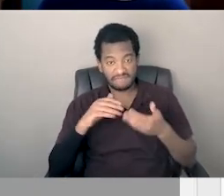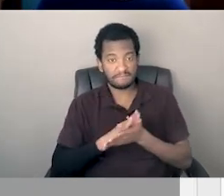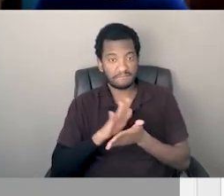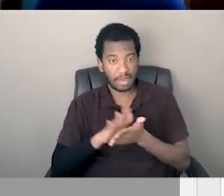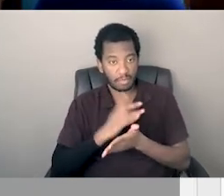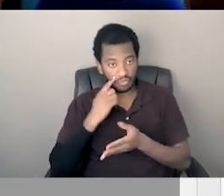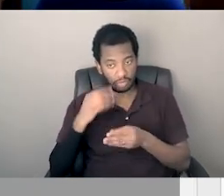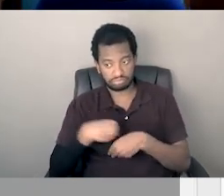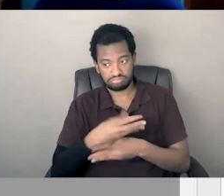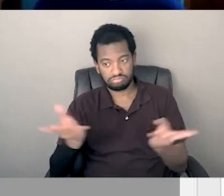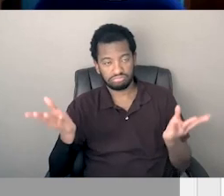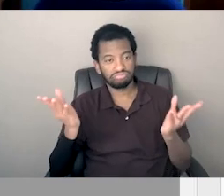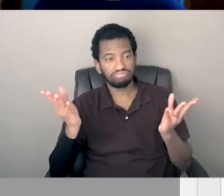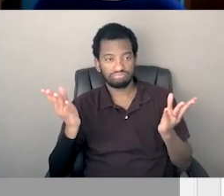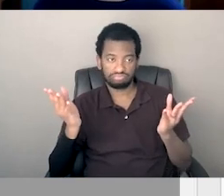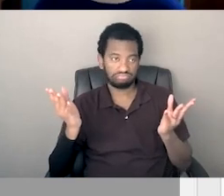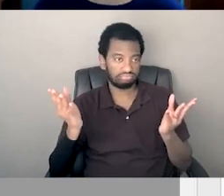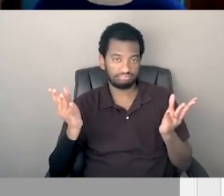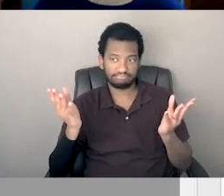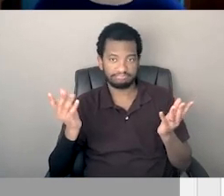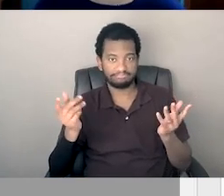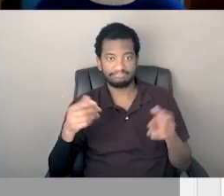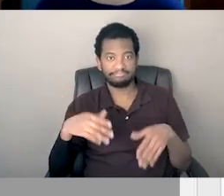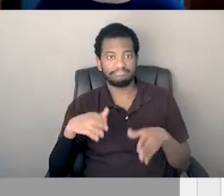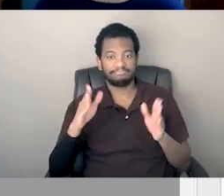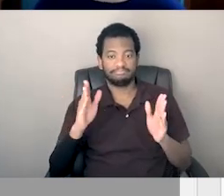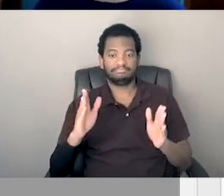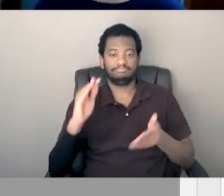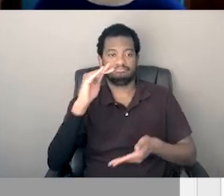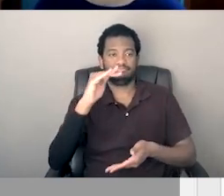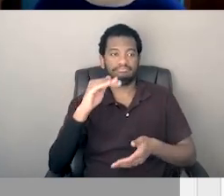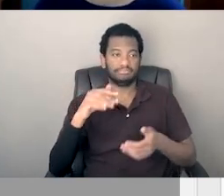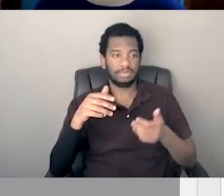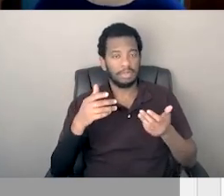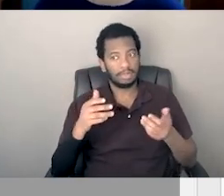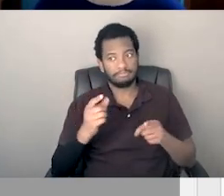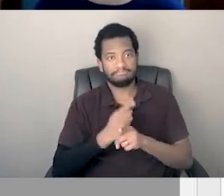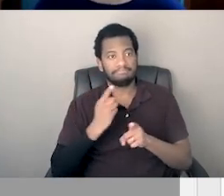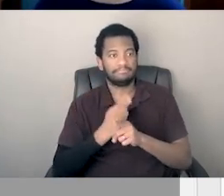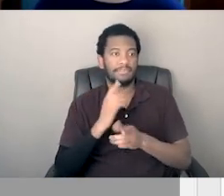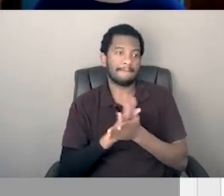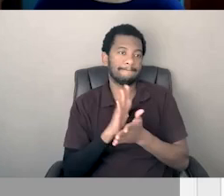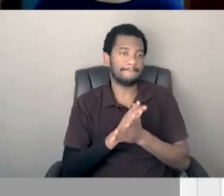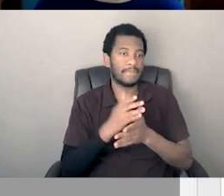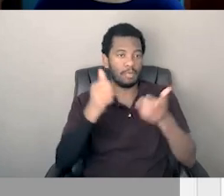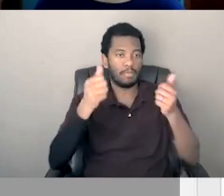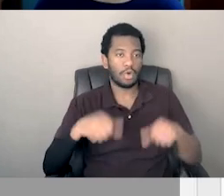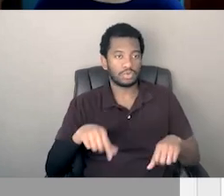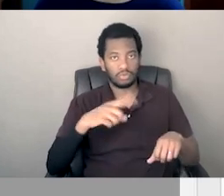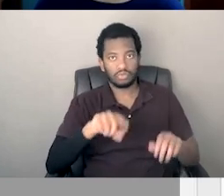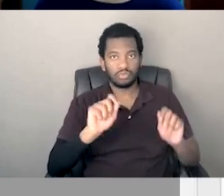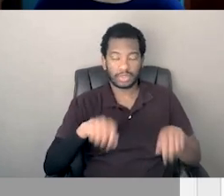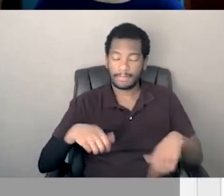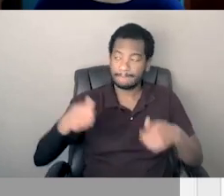a 8.5 by 11 poster of the principles that you could put on a wall, have handy, anything like